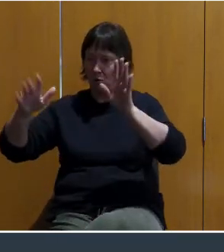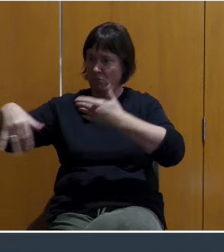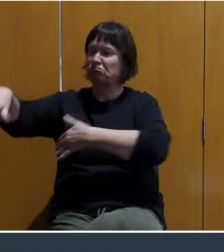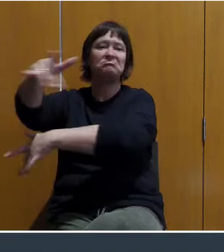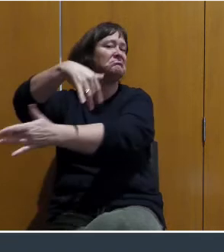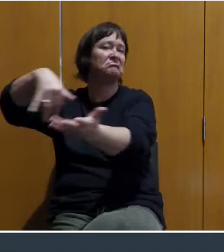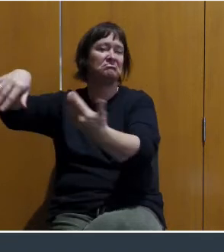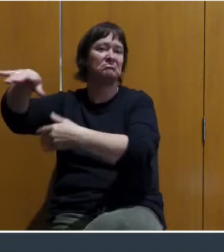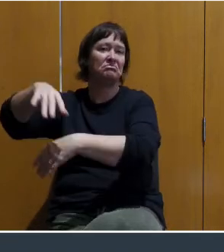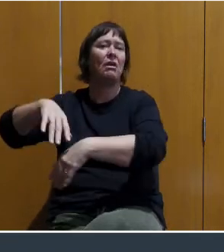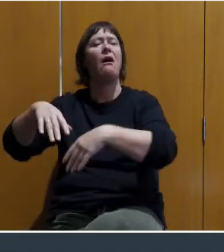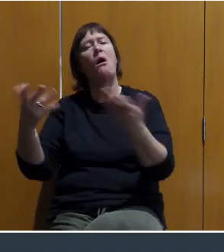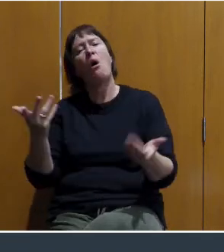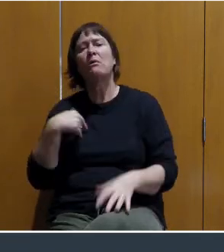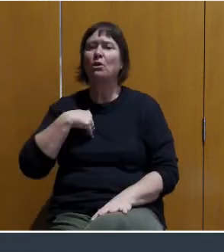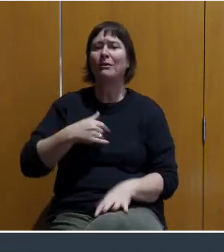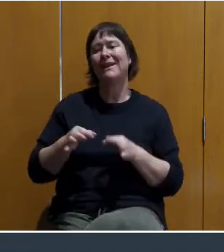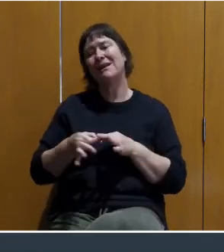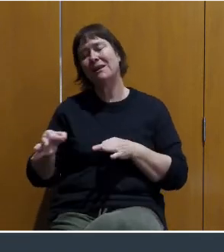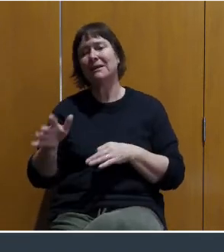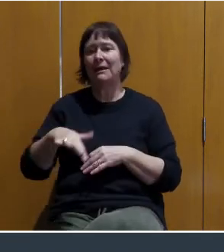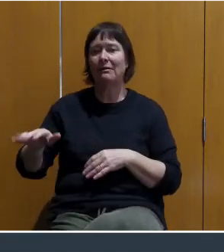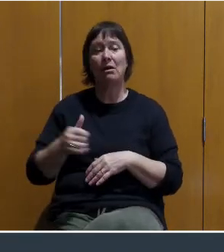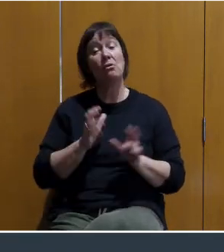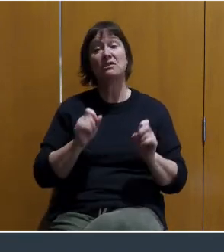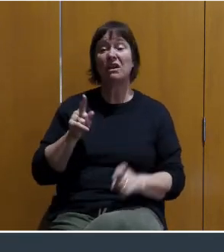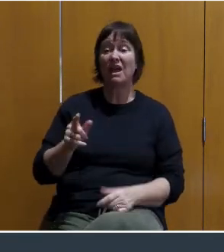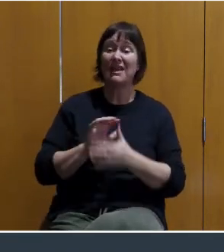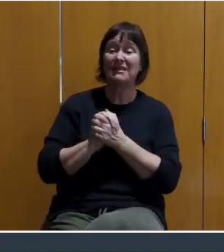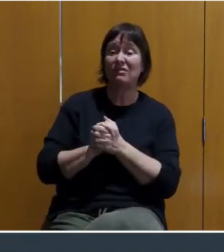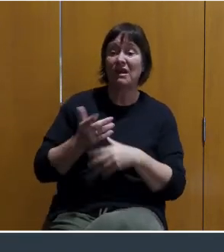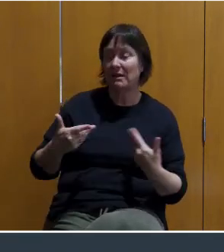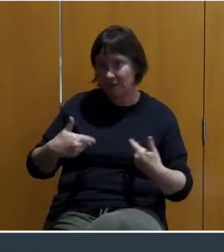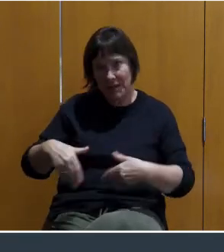of, but it's an off-lead area, or it's okay, he's friendly.